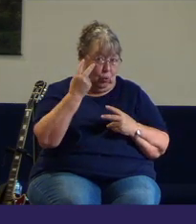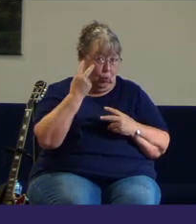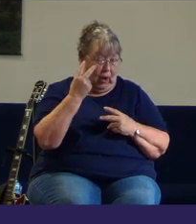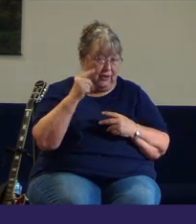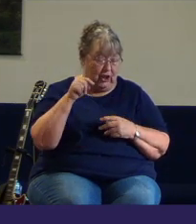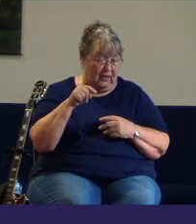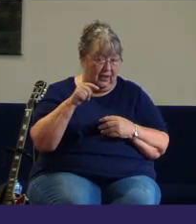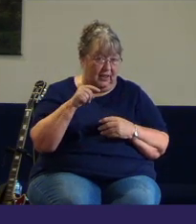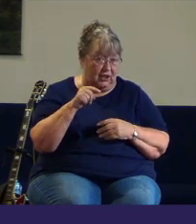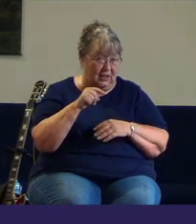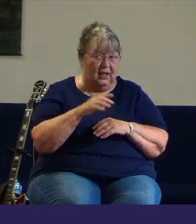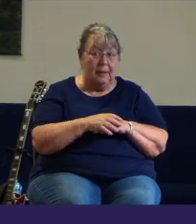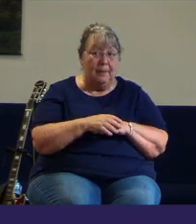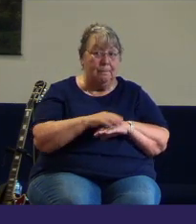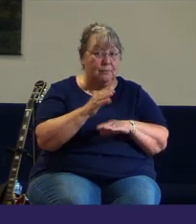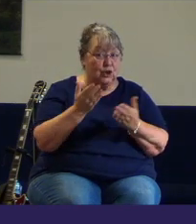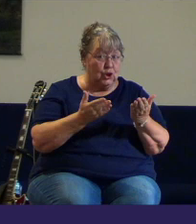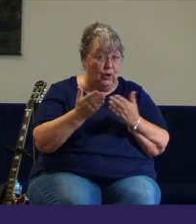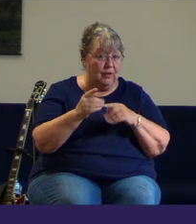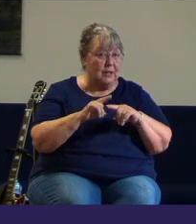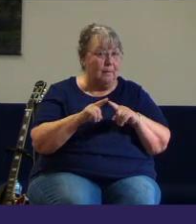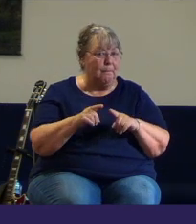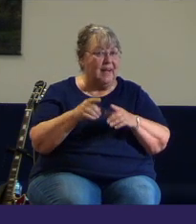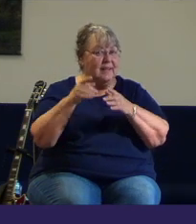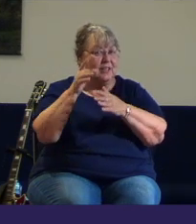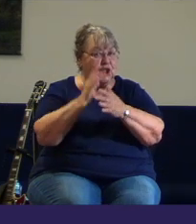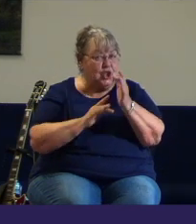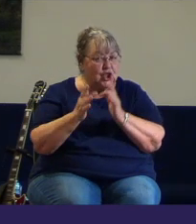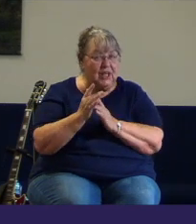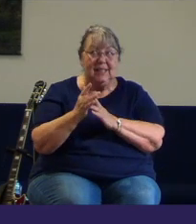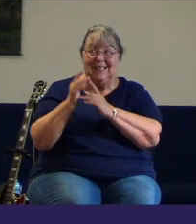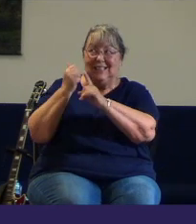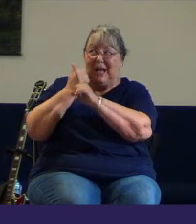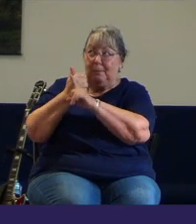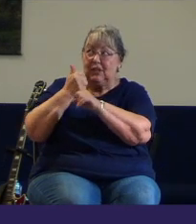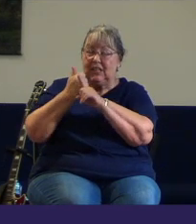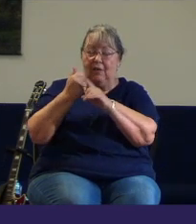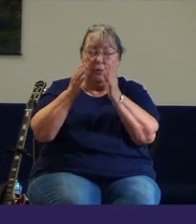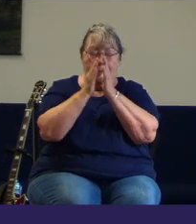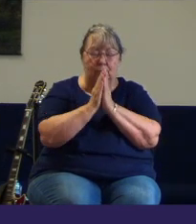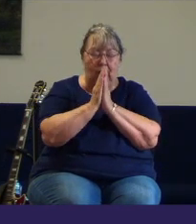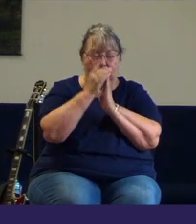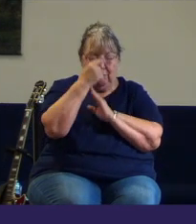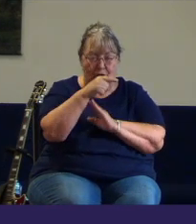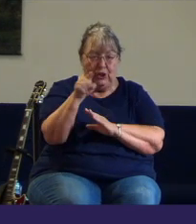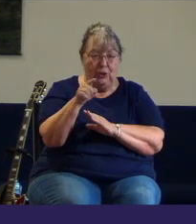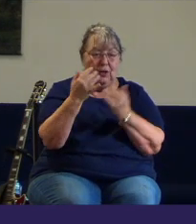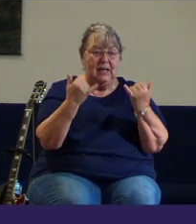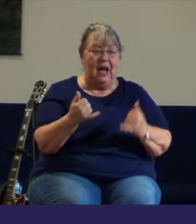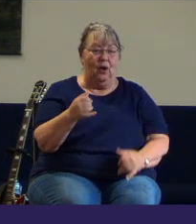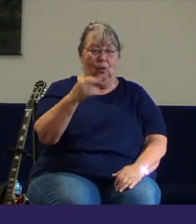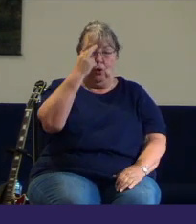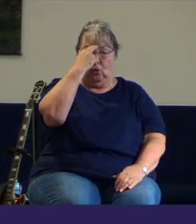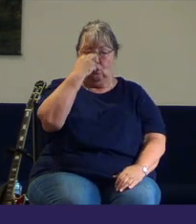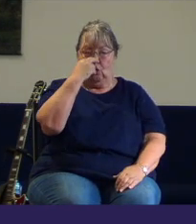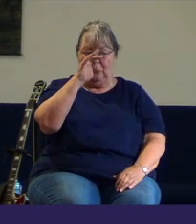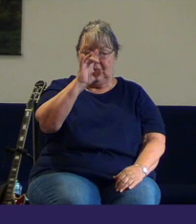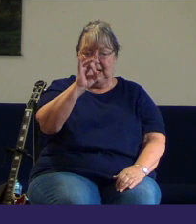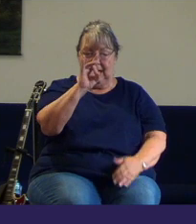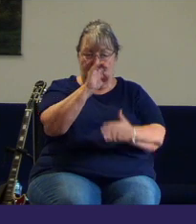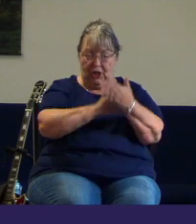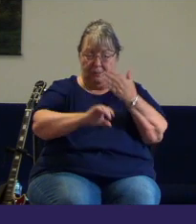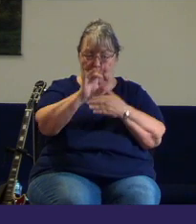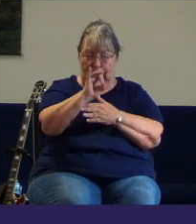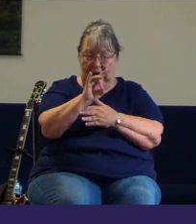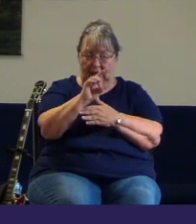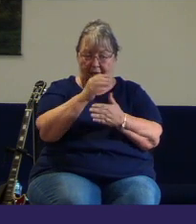Jesus is praying for you and pulling for you right now. Romans 8:34 confirms that. Jesus prays for us.